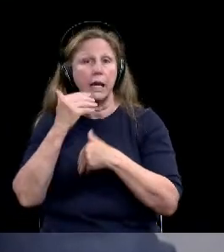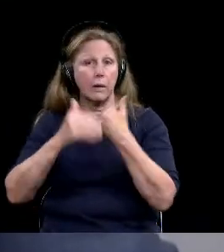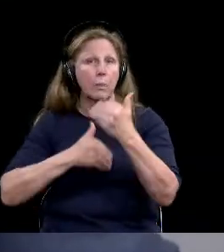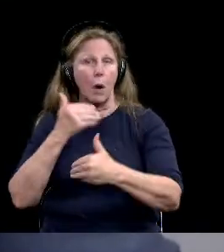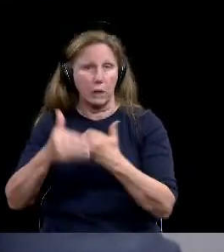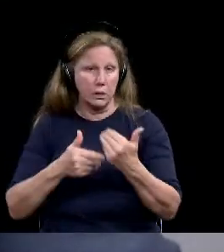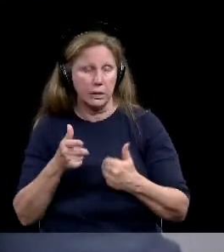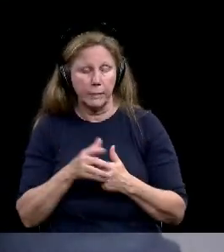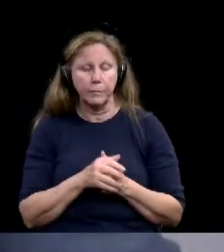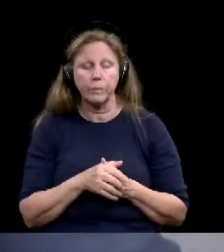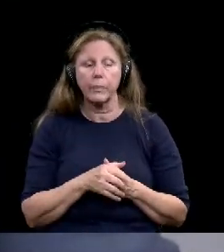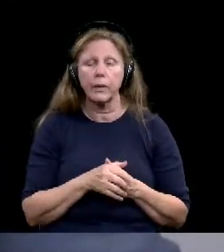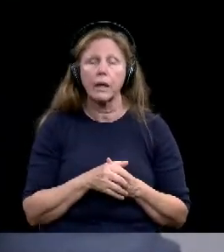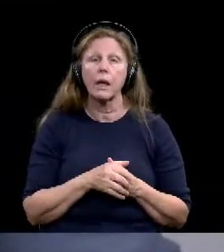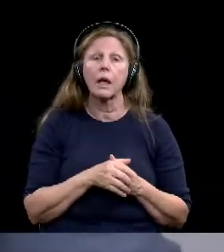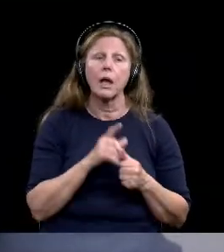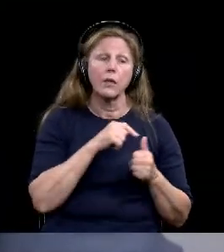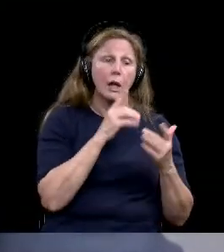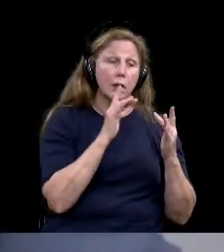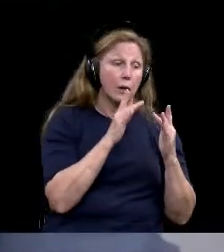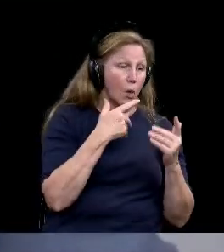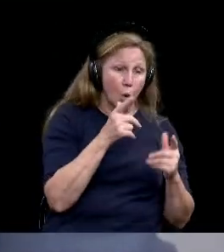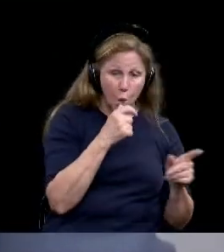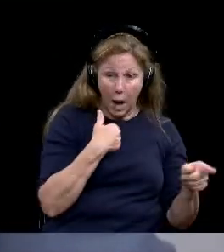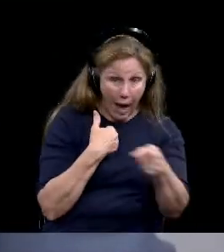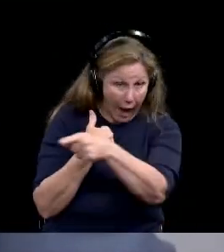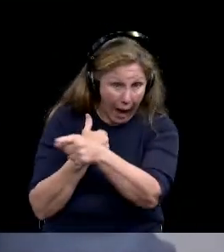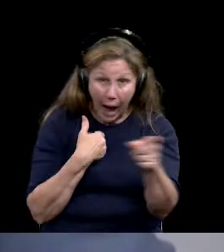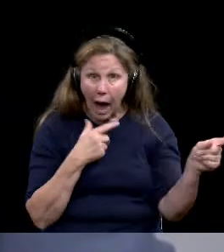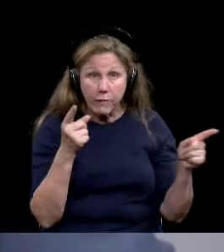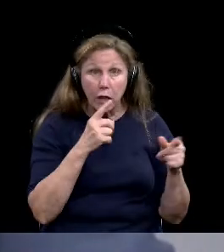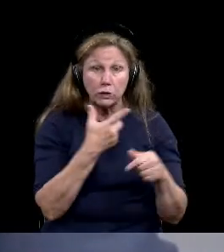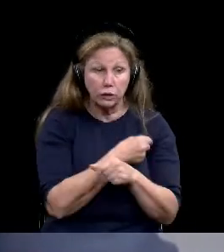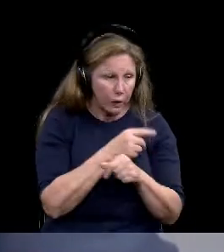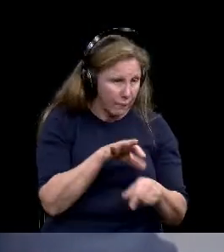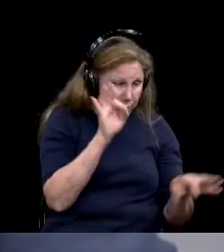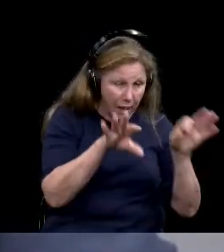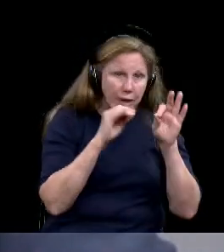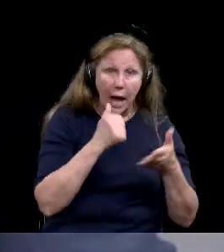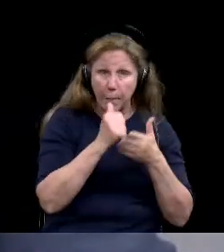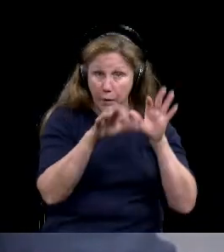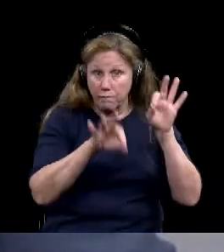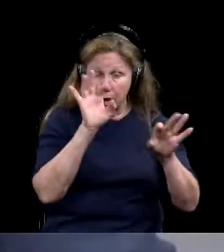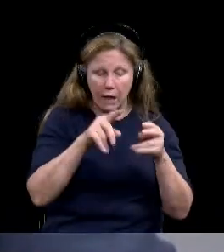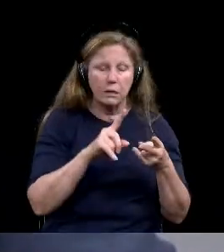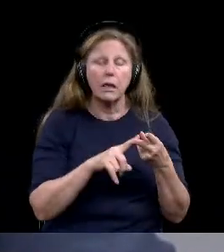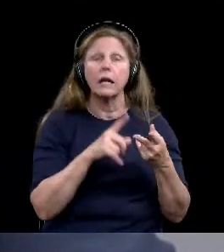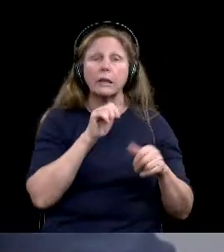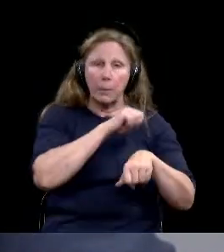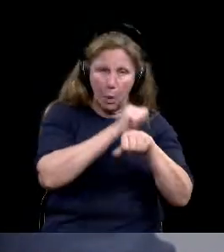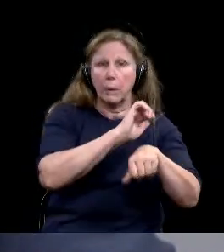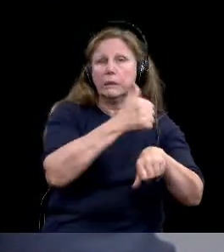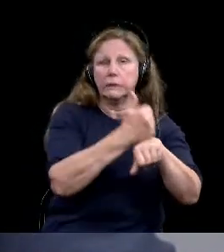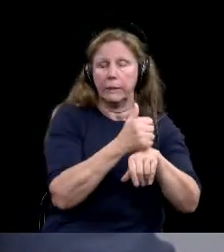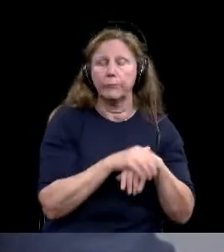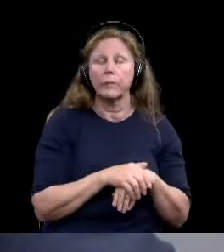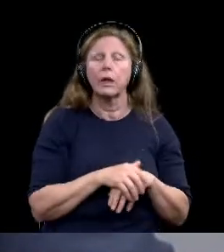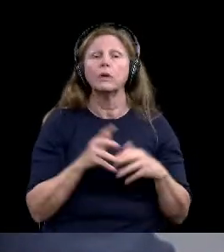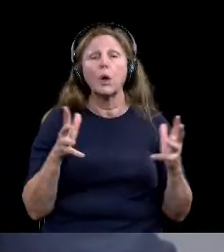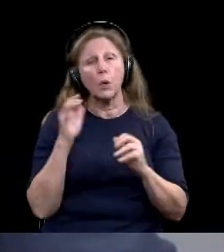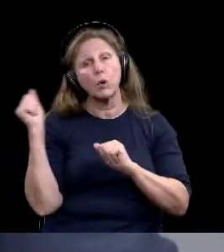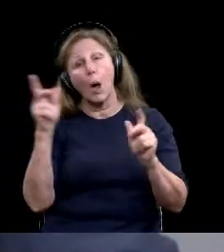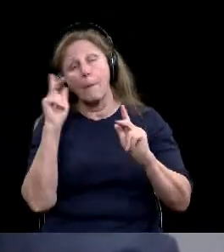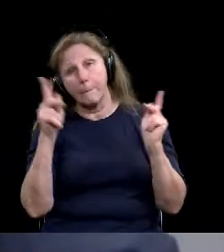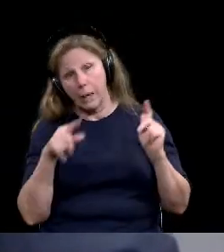appointments. Encourage our community to receive a COVID-19 vaccine and to continue practicing COVID-19 prevention measures.